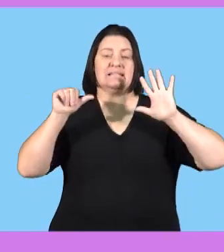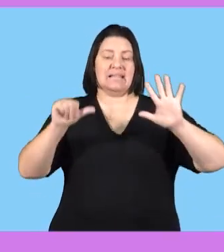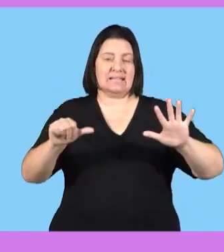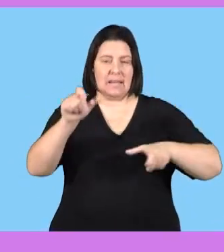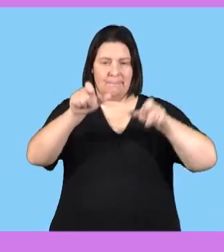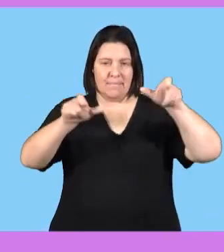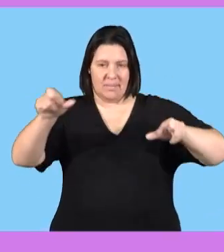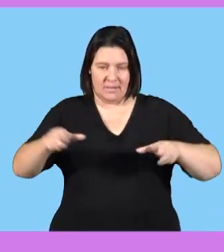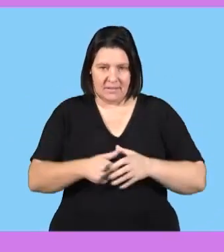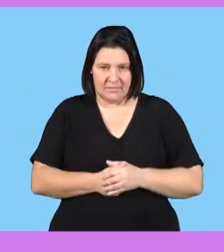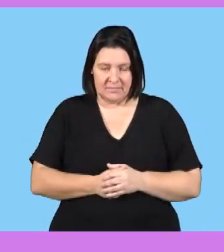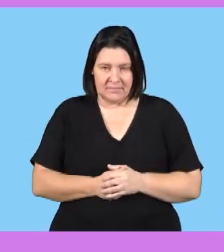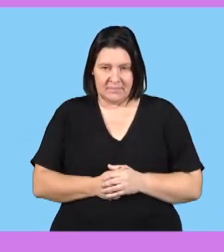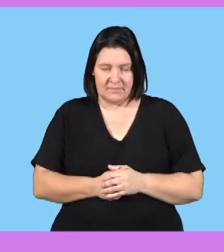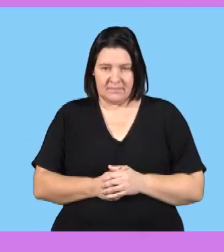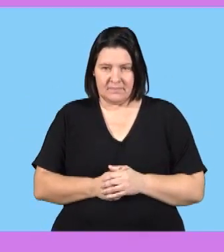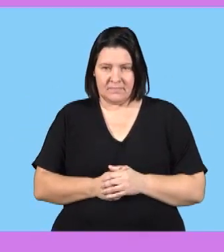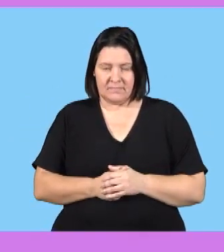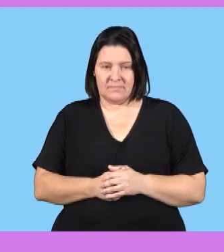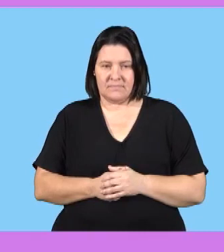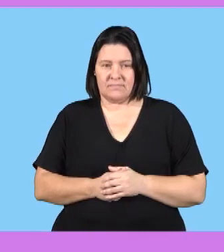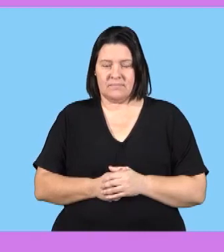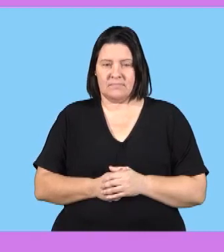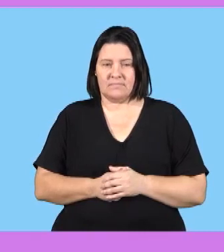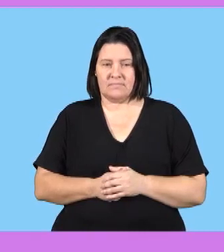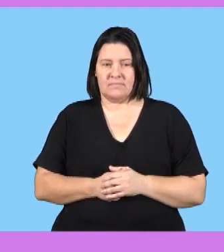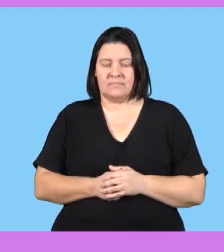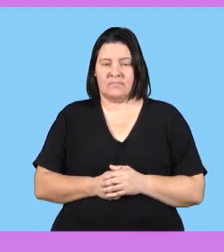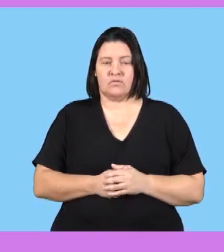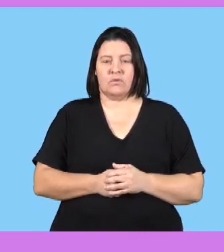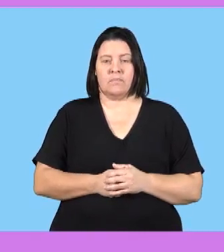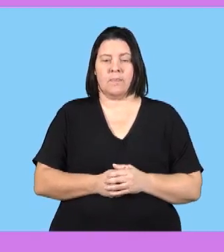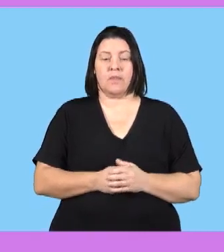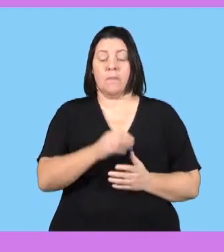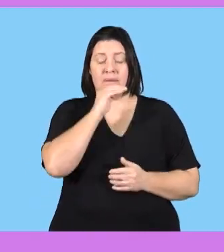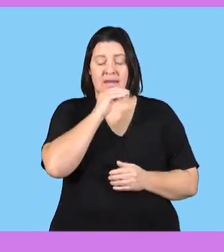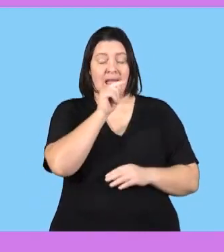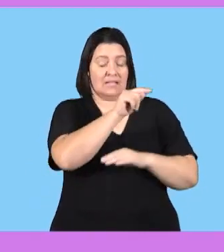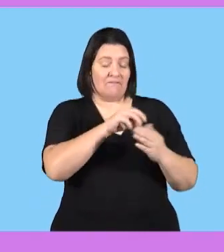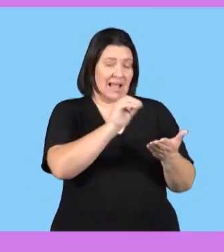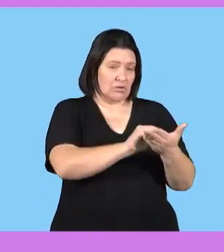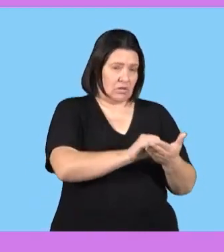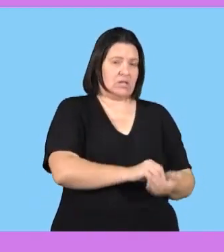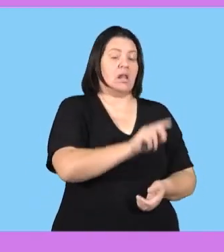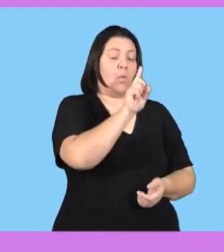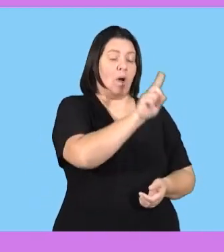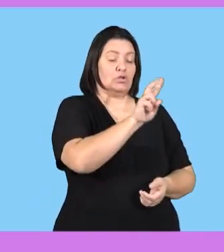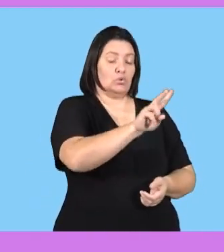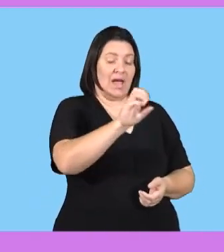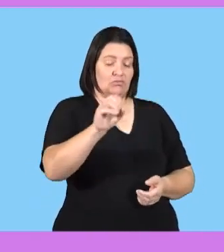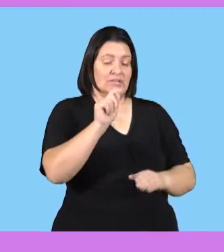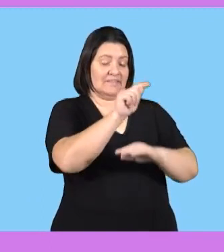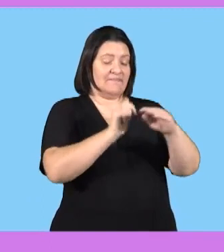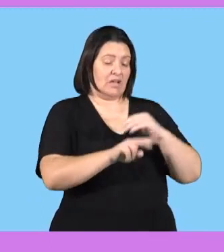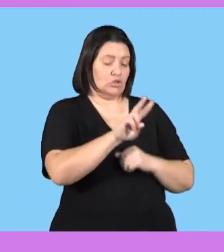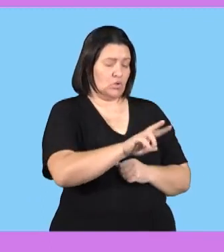people will contribute 200 each. So we take 1,200, we divide by 200 rand, and